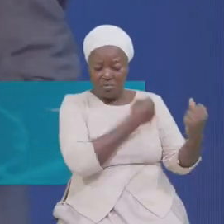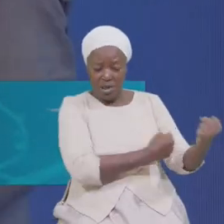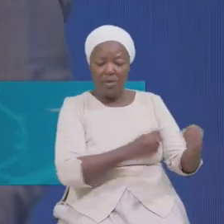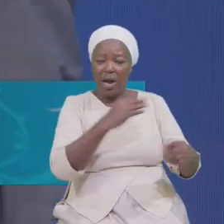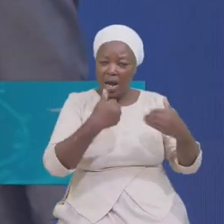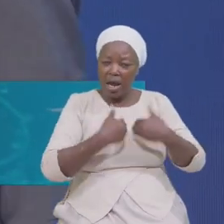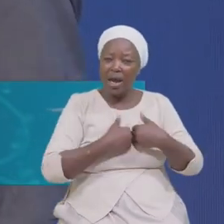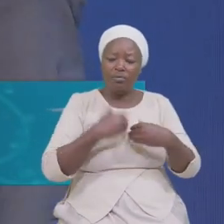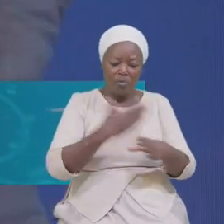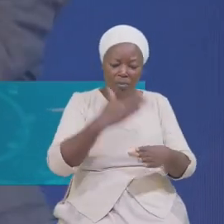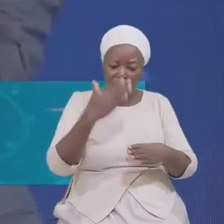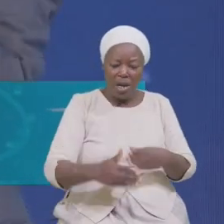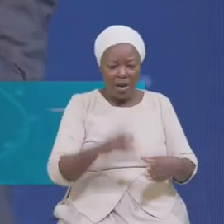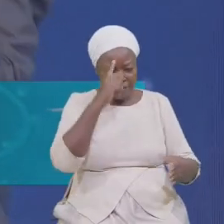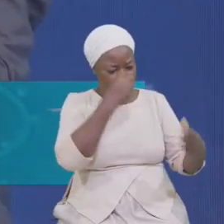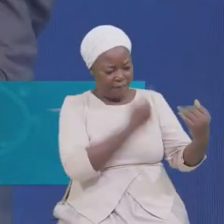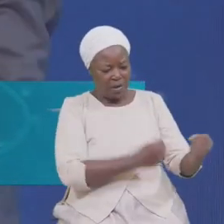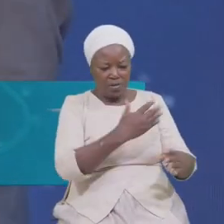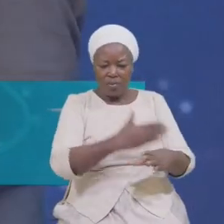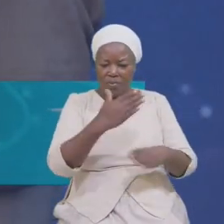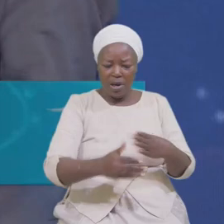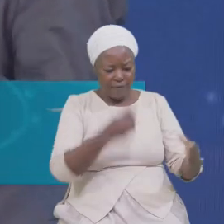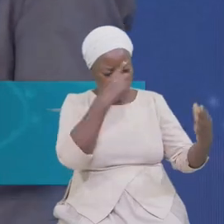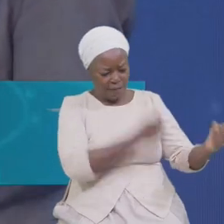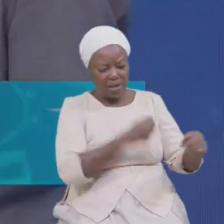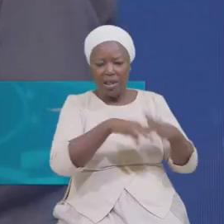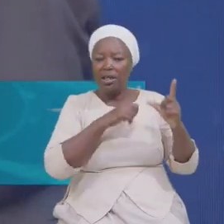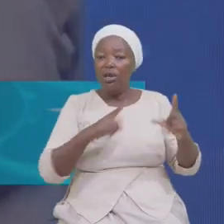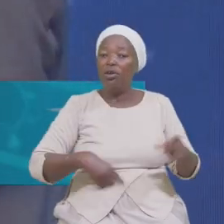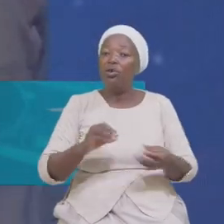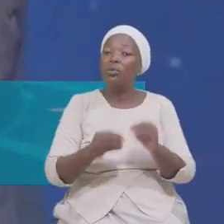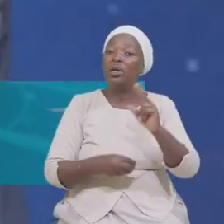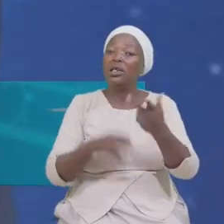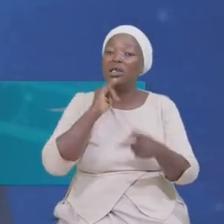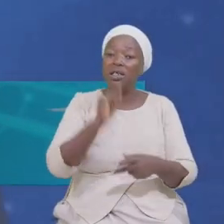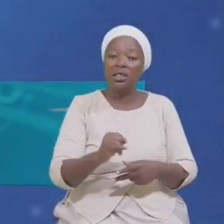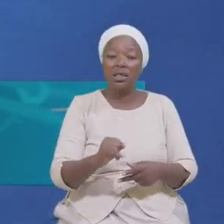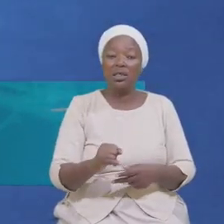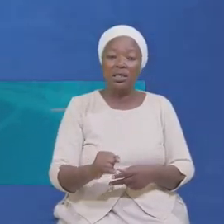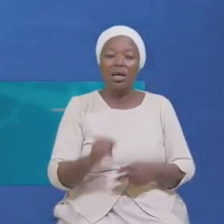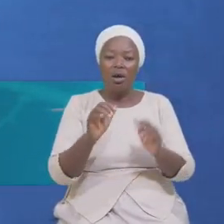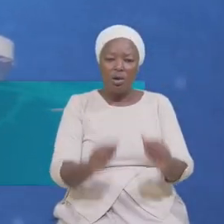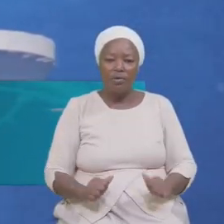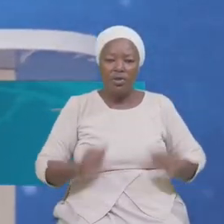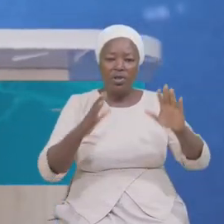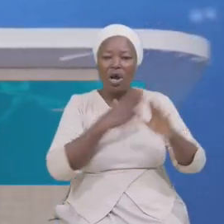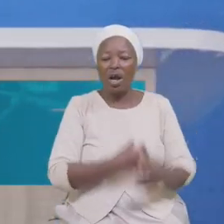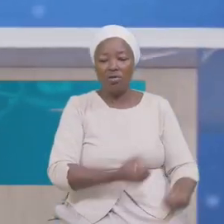faith, implicit faith in the Lord. Number three then is consecration and confidence in